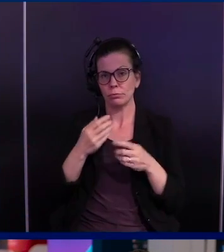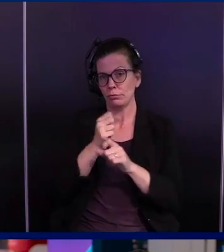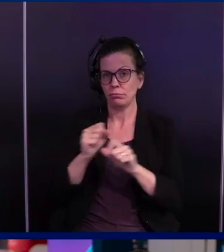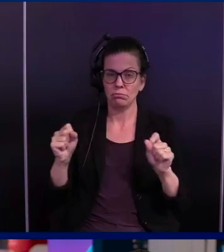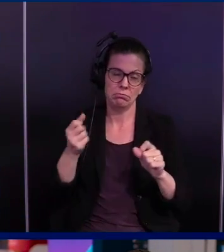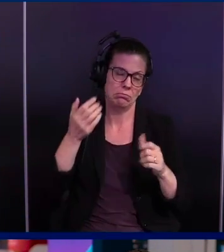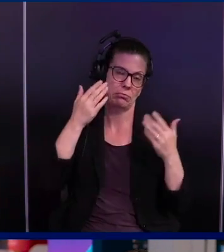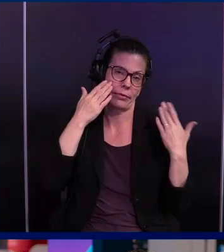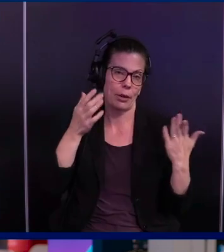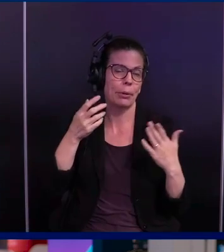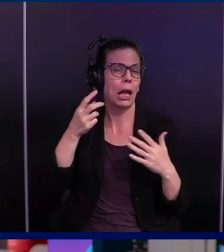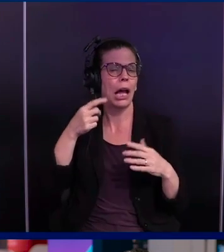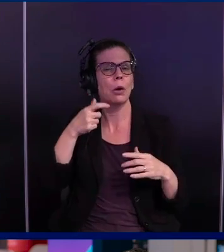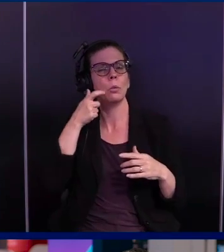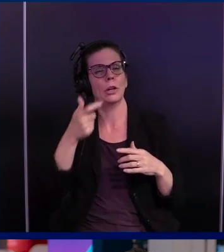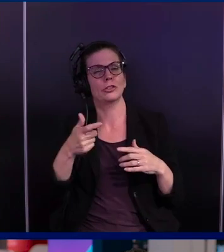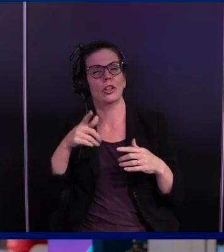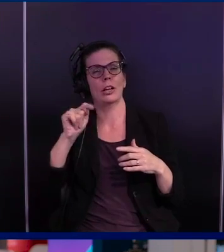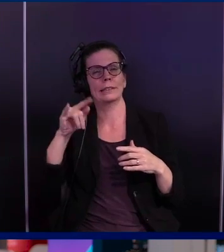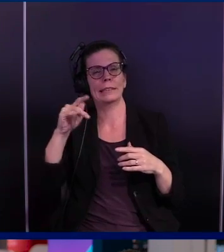is. I saw it on TikTok. Yeah.